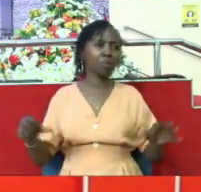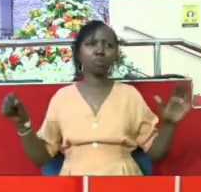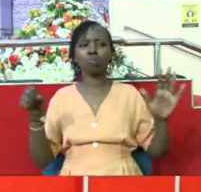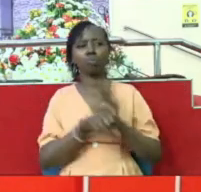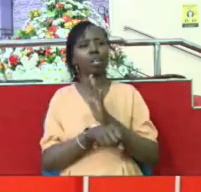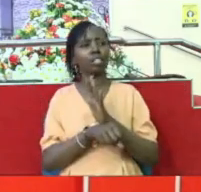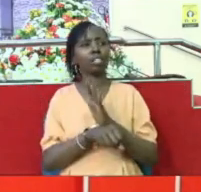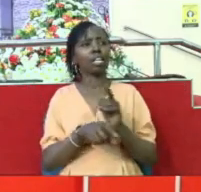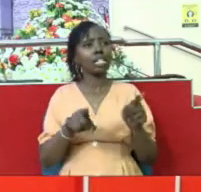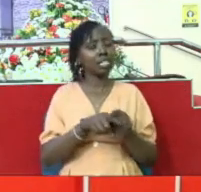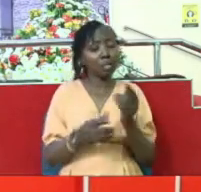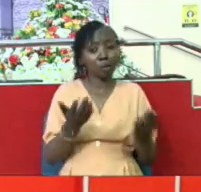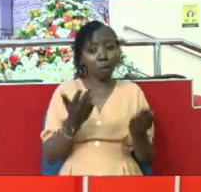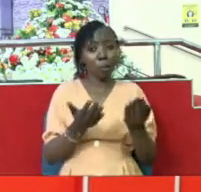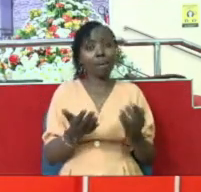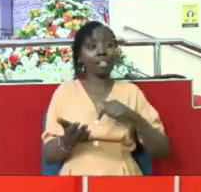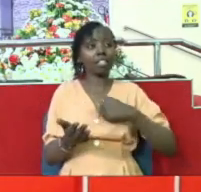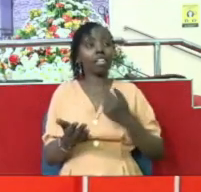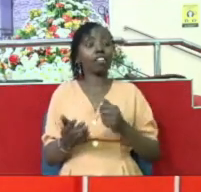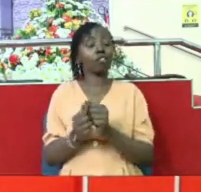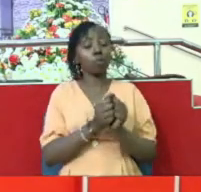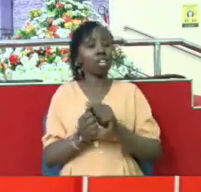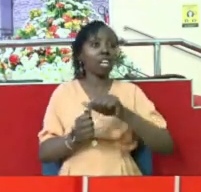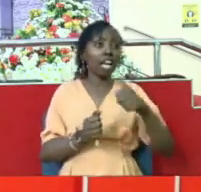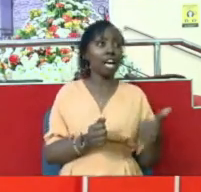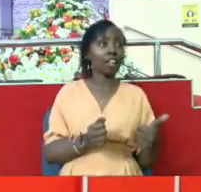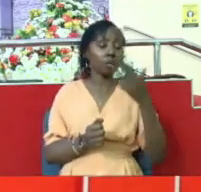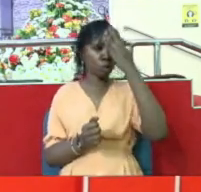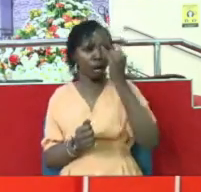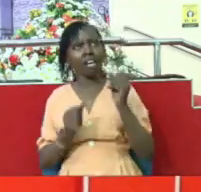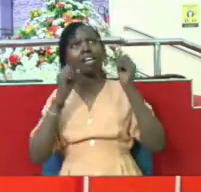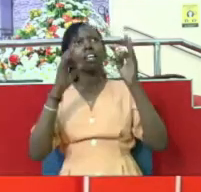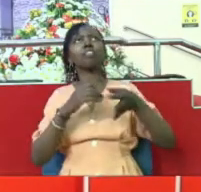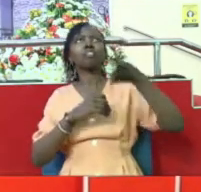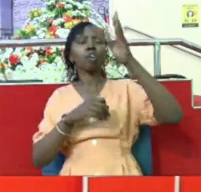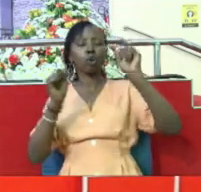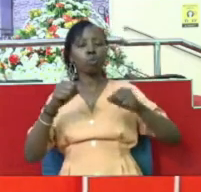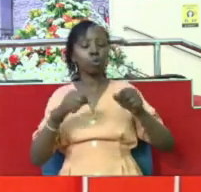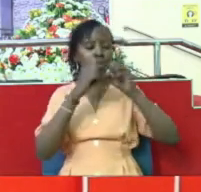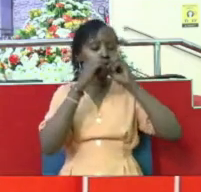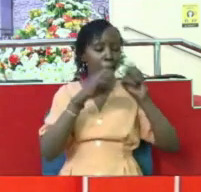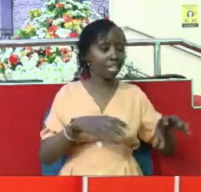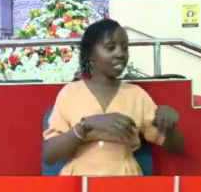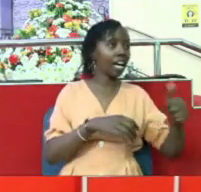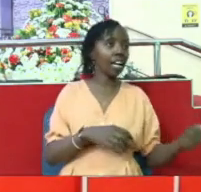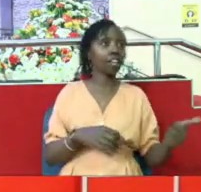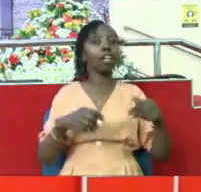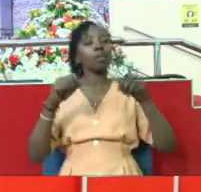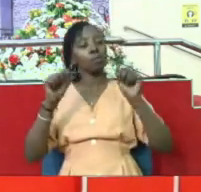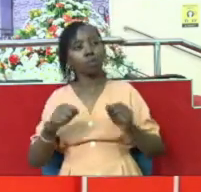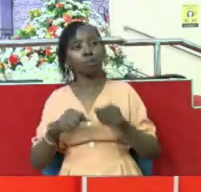with others. Because if God can bless them, He can bless us